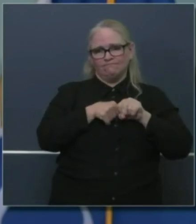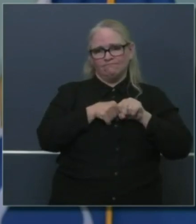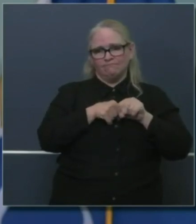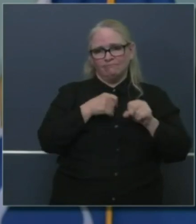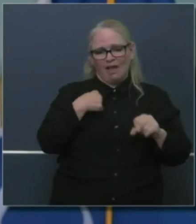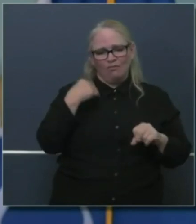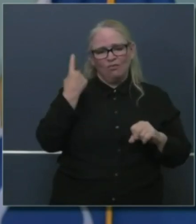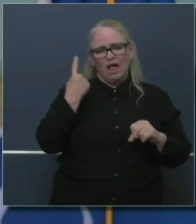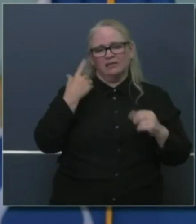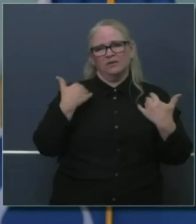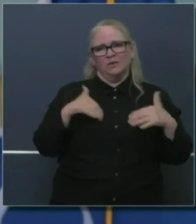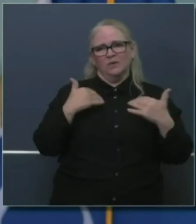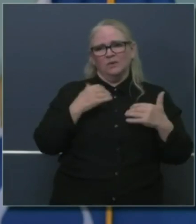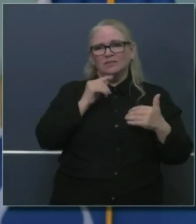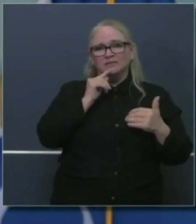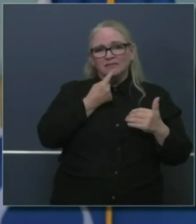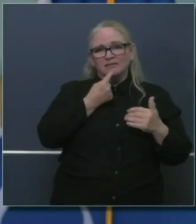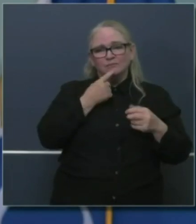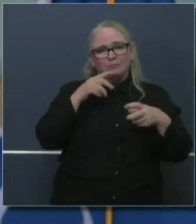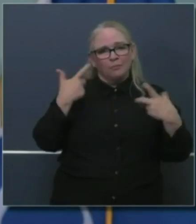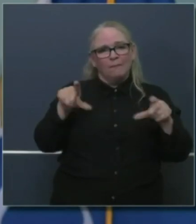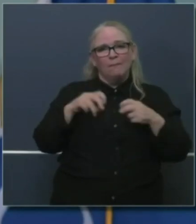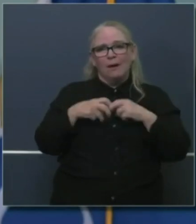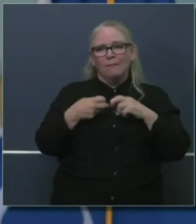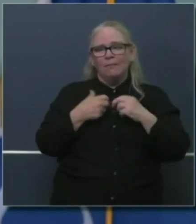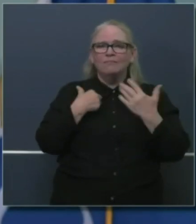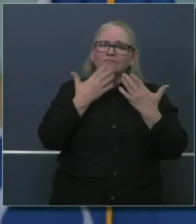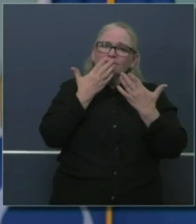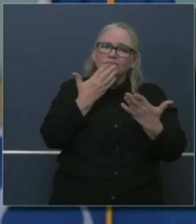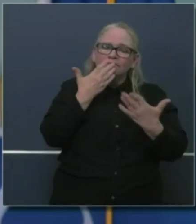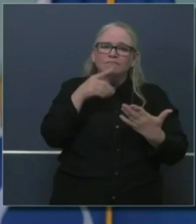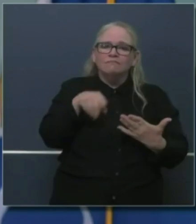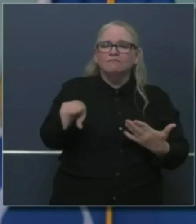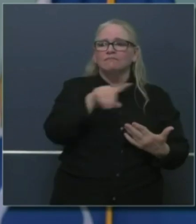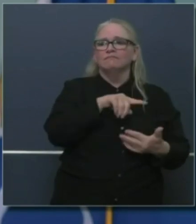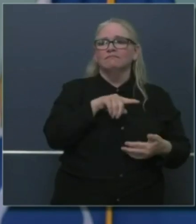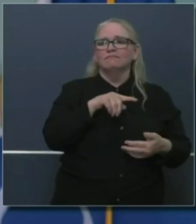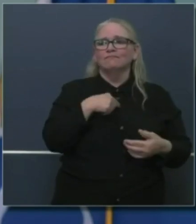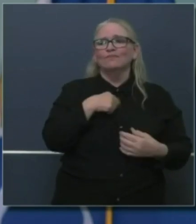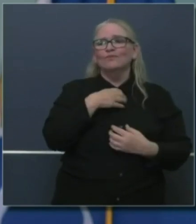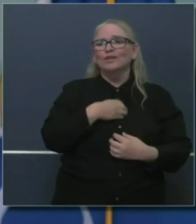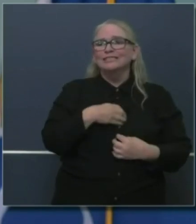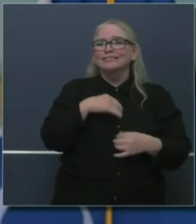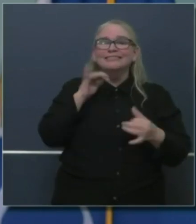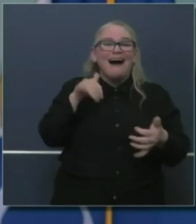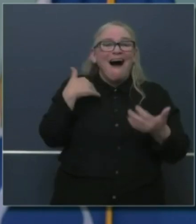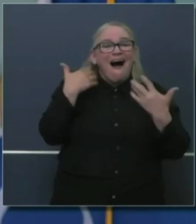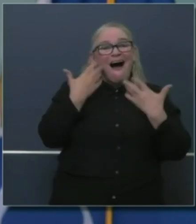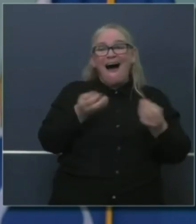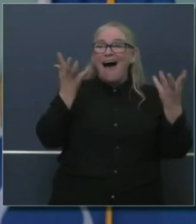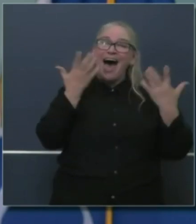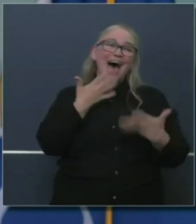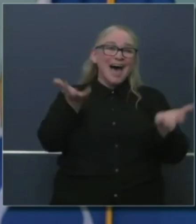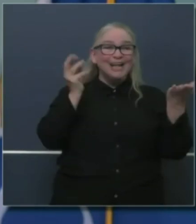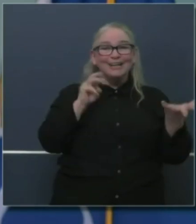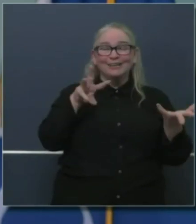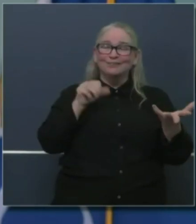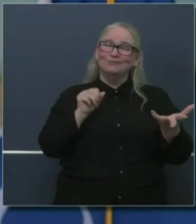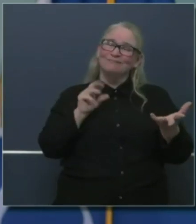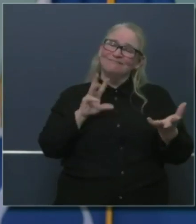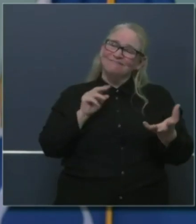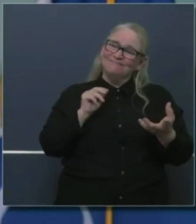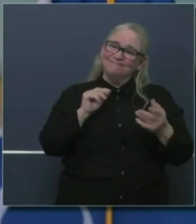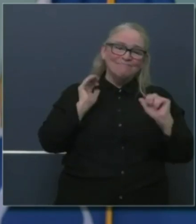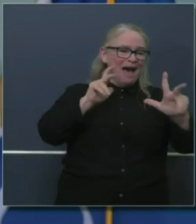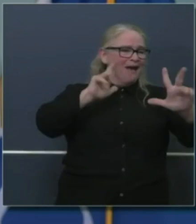again, I remind people that think, hey, the emergency's over, we can go back to the way things used to be. I've heard some comments from people that